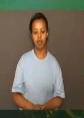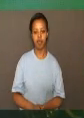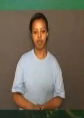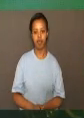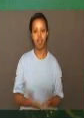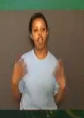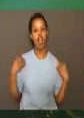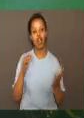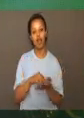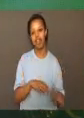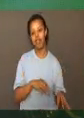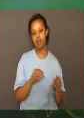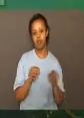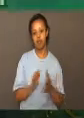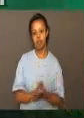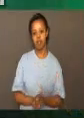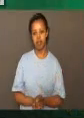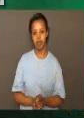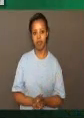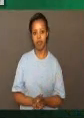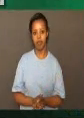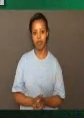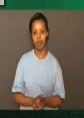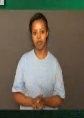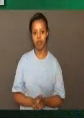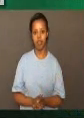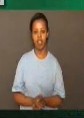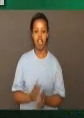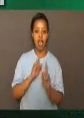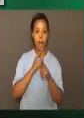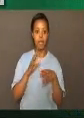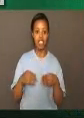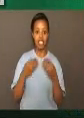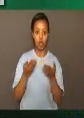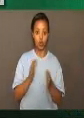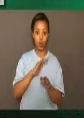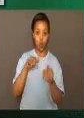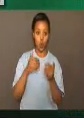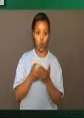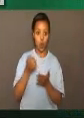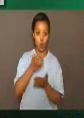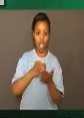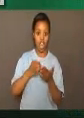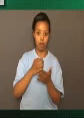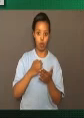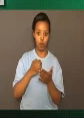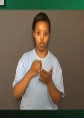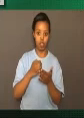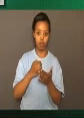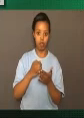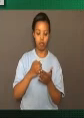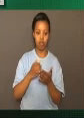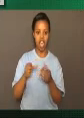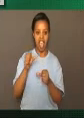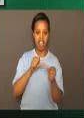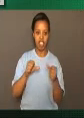Hello again, students. If you said that all the elements are listed